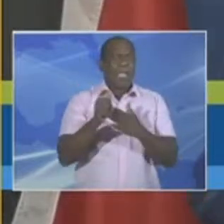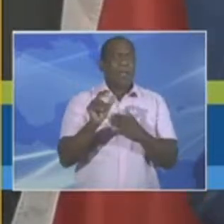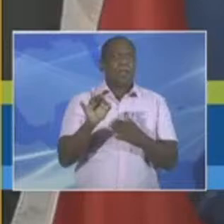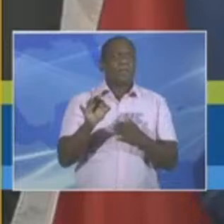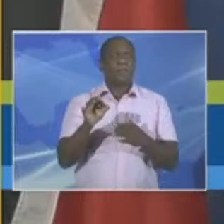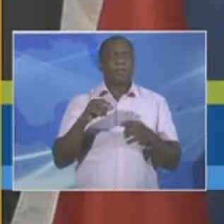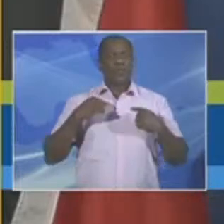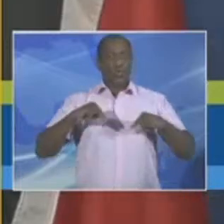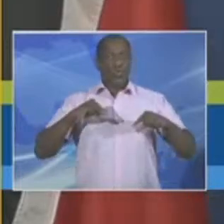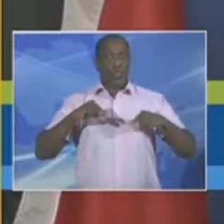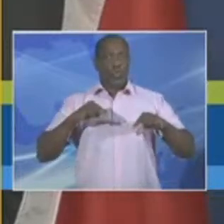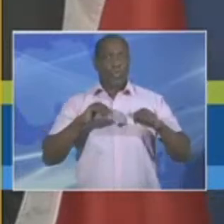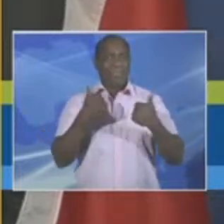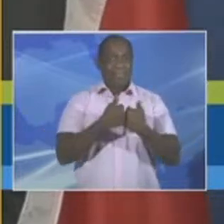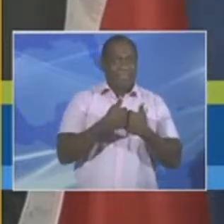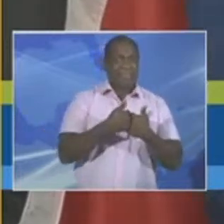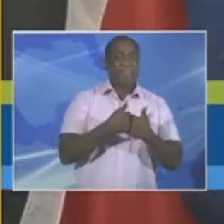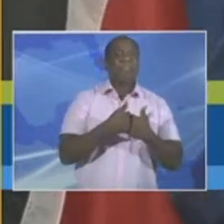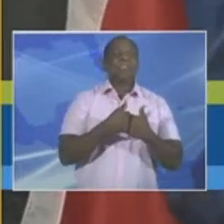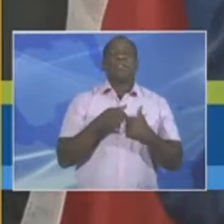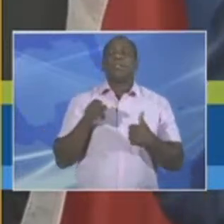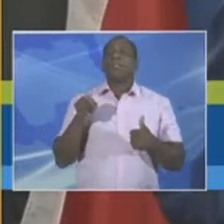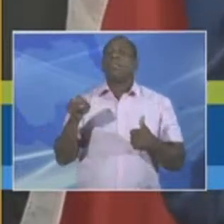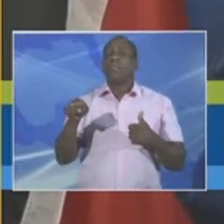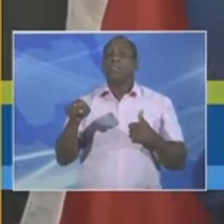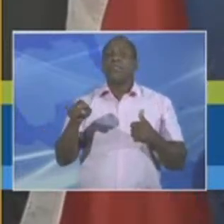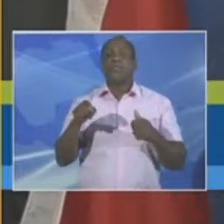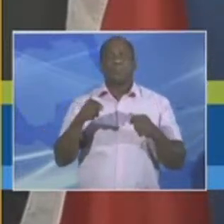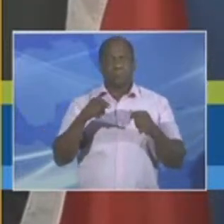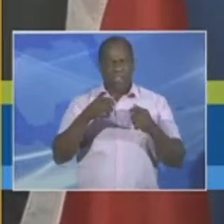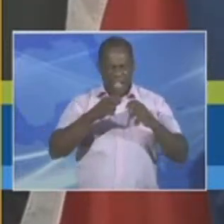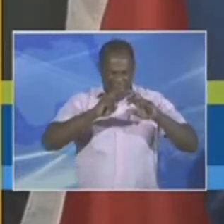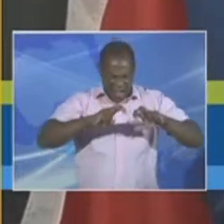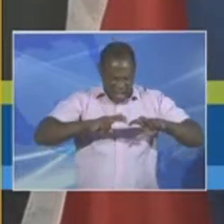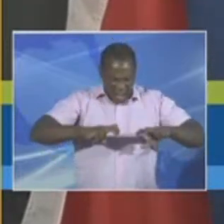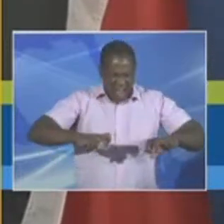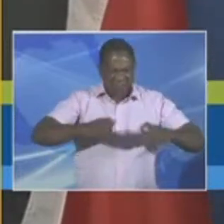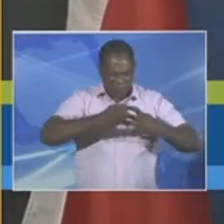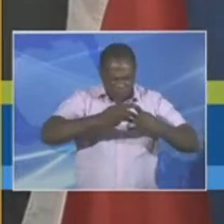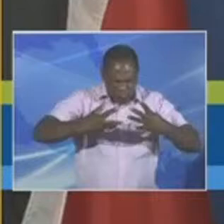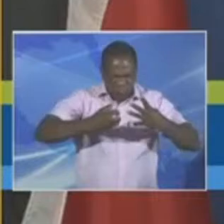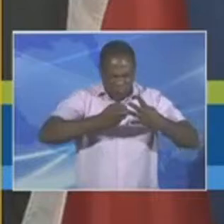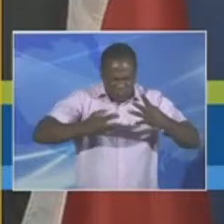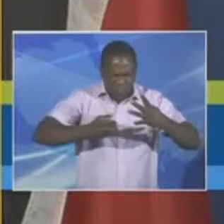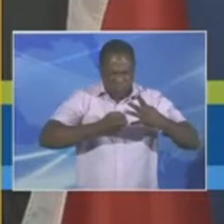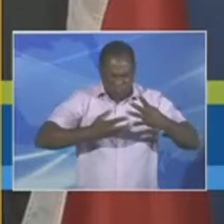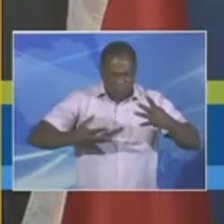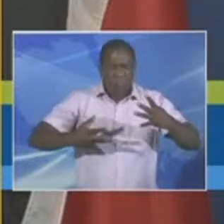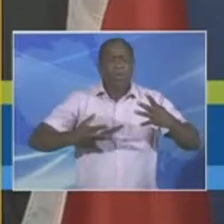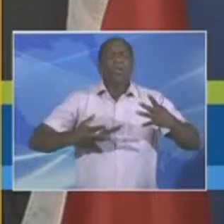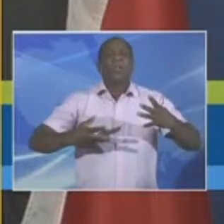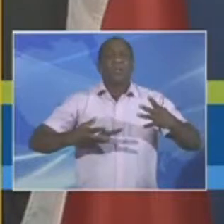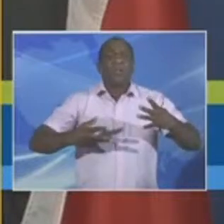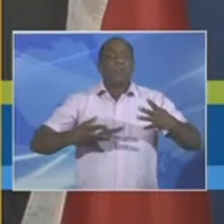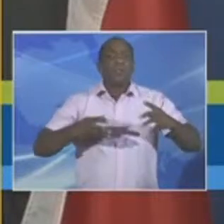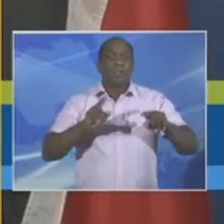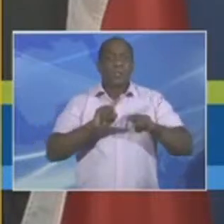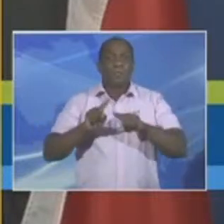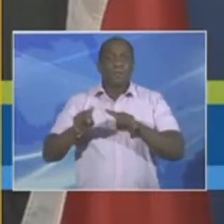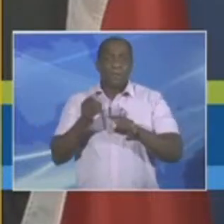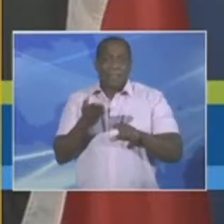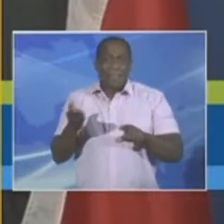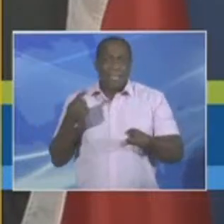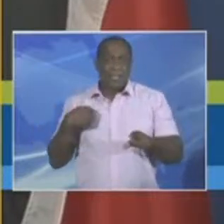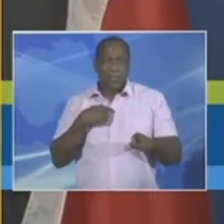very detailed and educational discourse as to what components of our diets